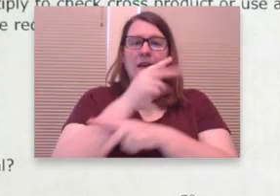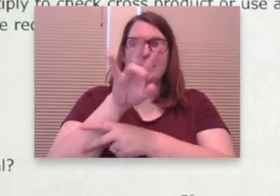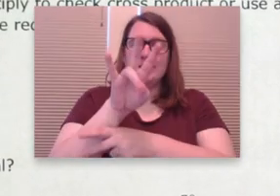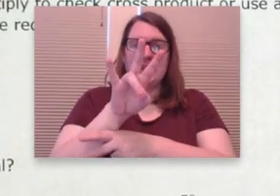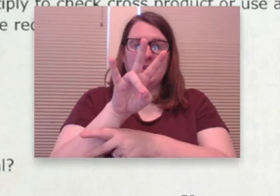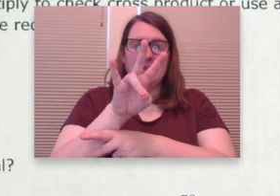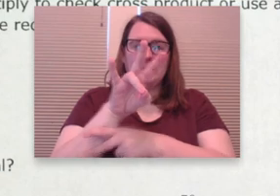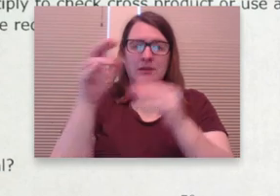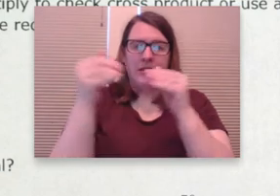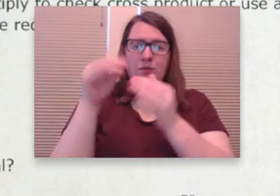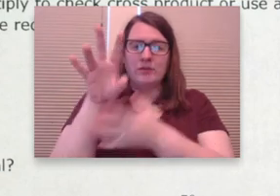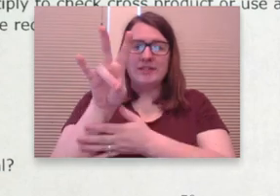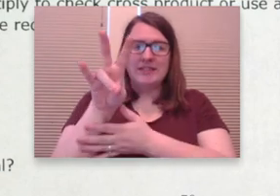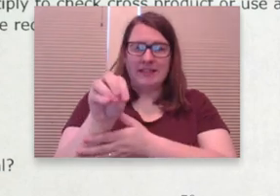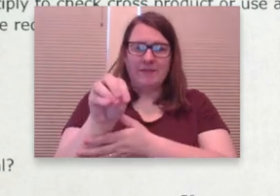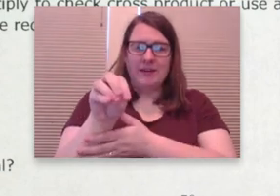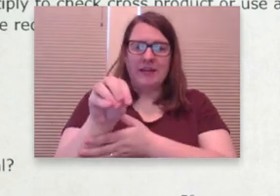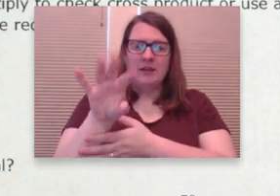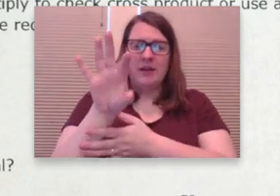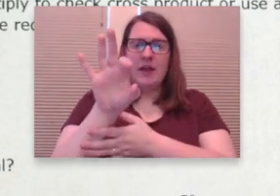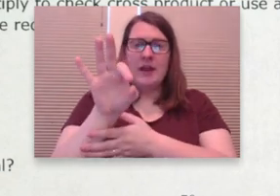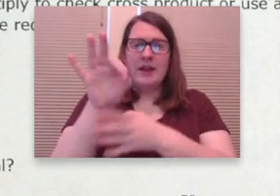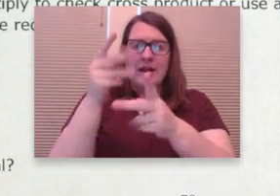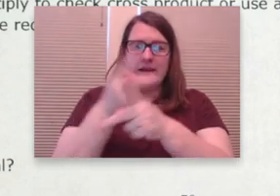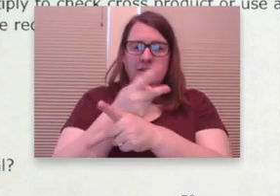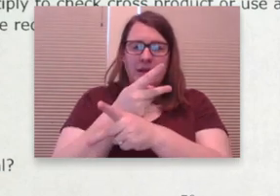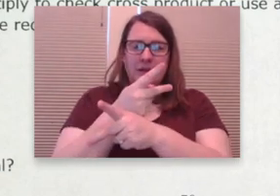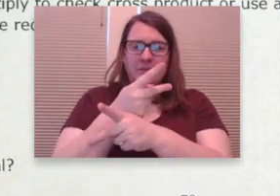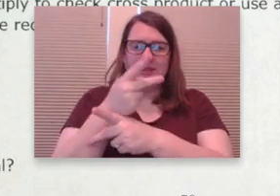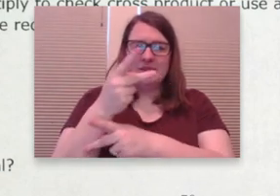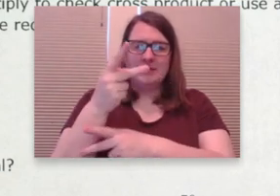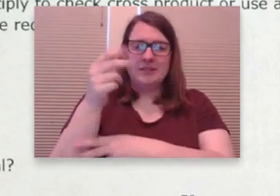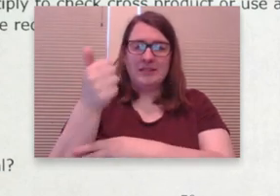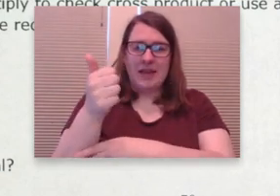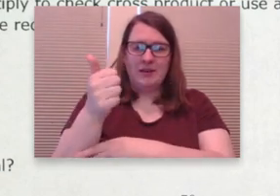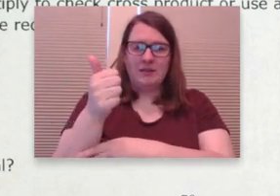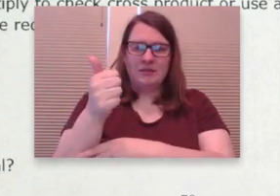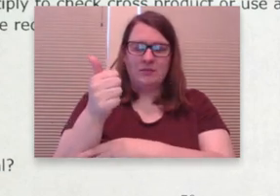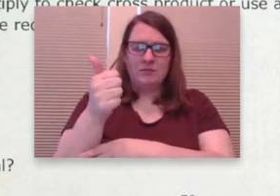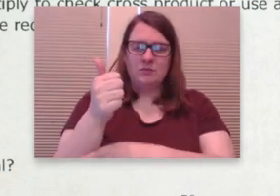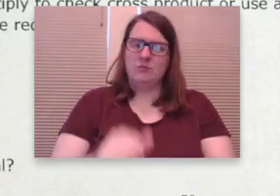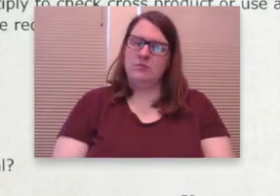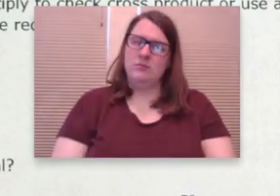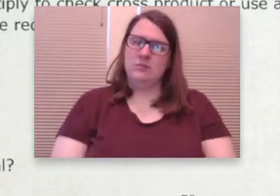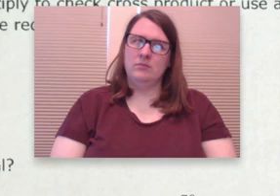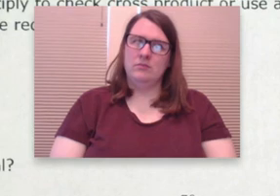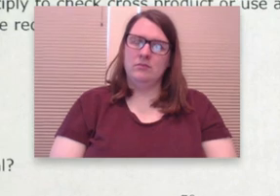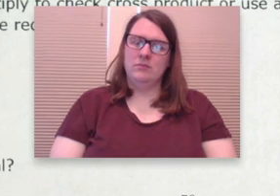Ten times 7 equals 70. 9 times 10.